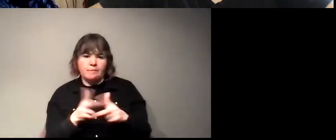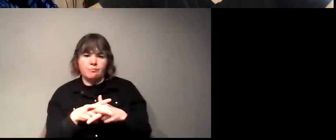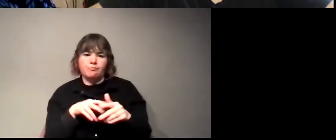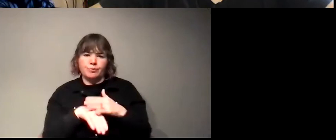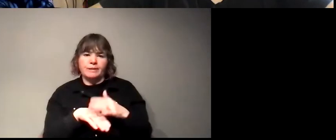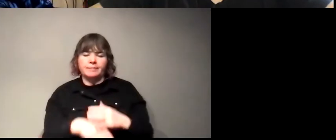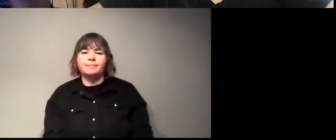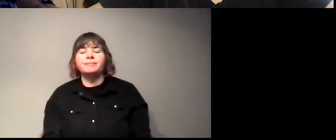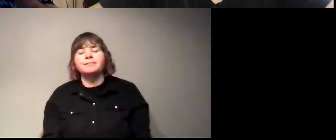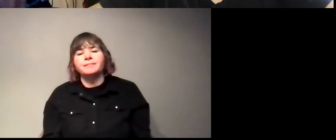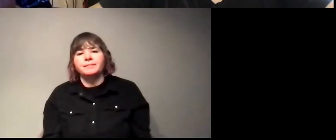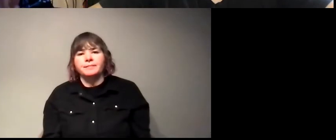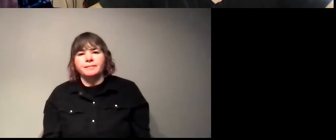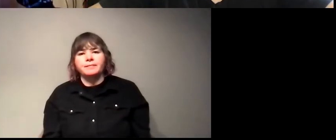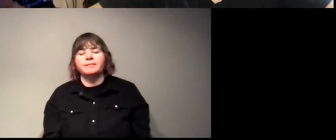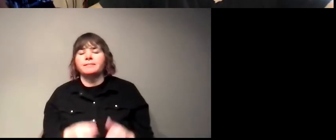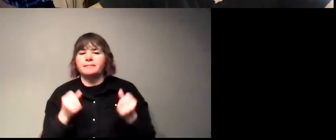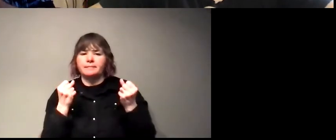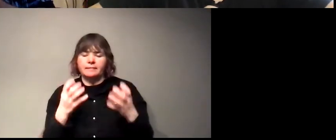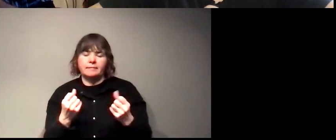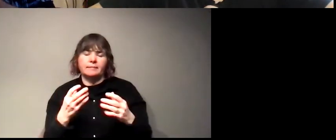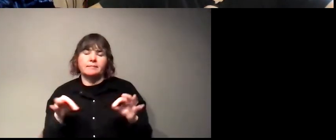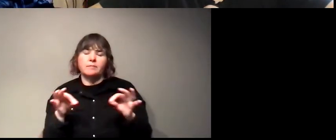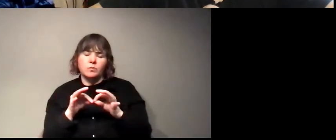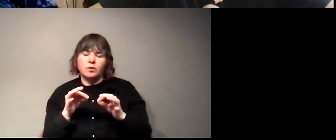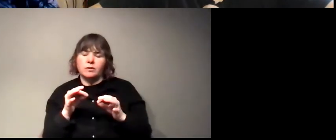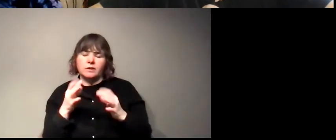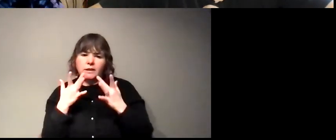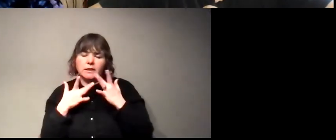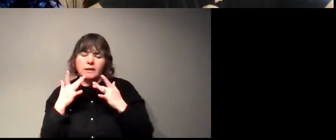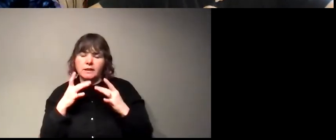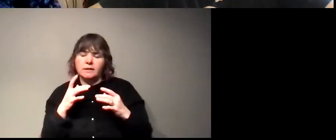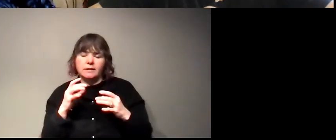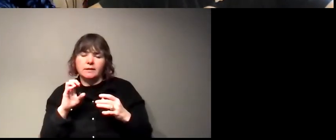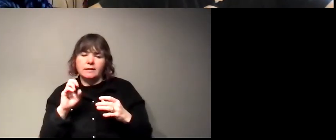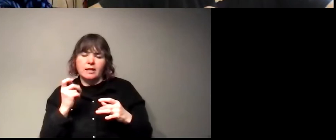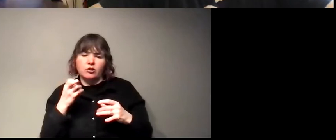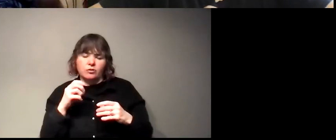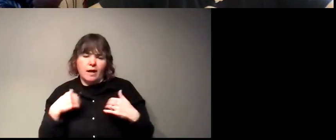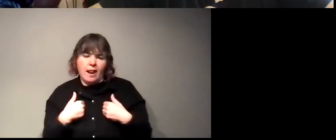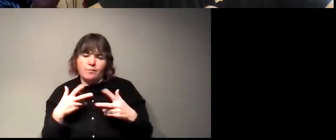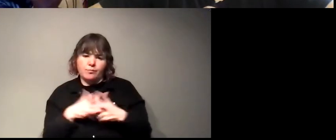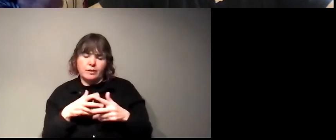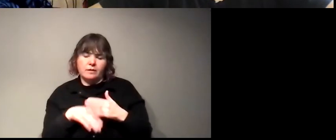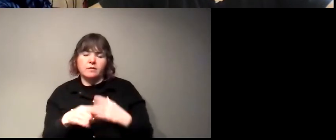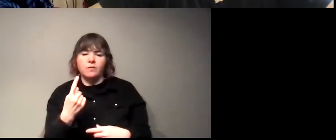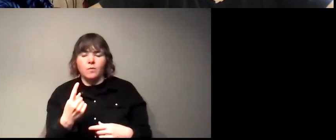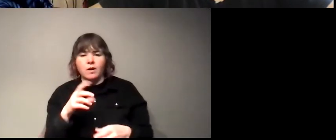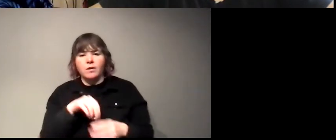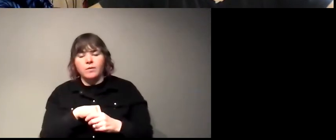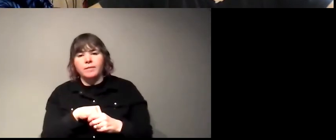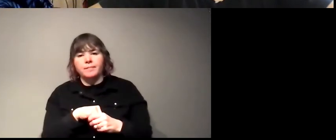have numerous really important, critically endangered animals that we are breeding at my facility. One of them includes